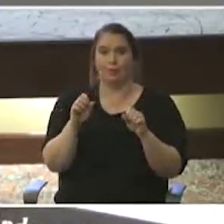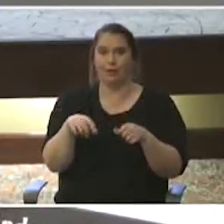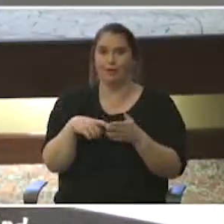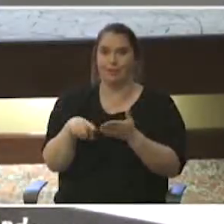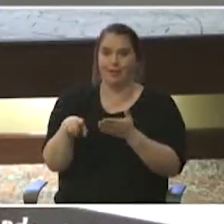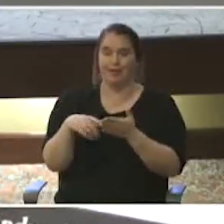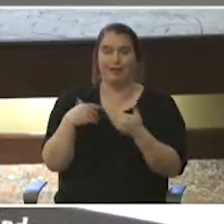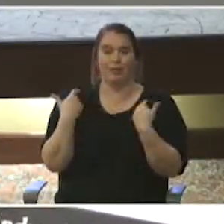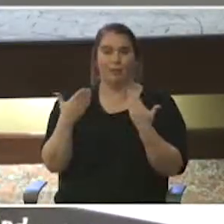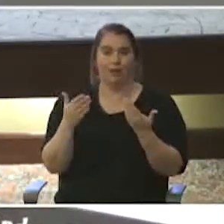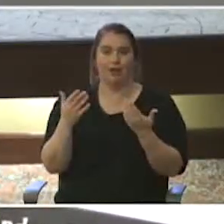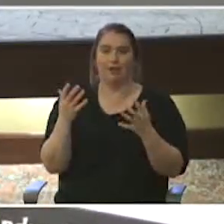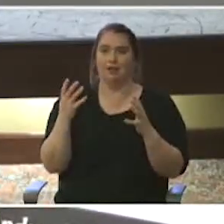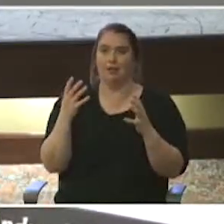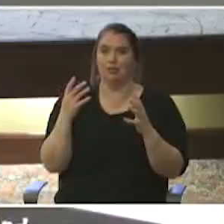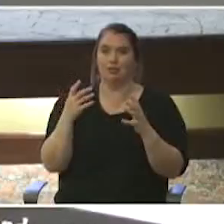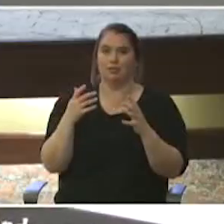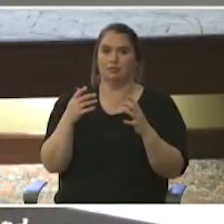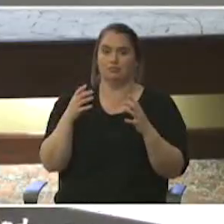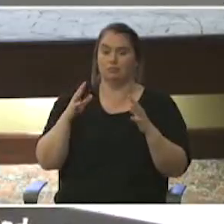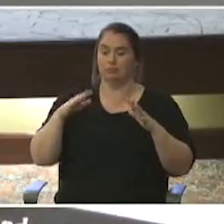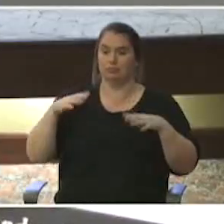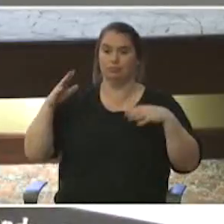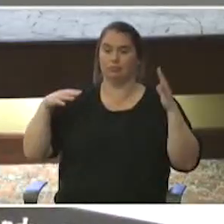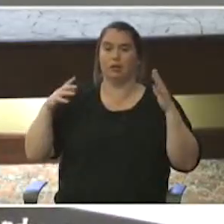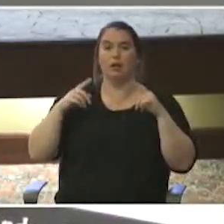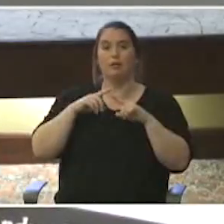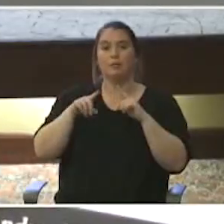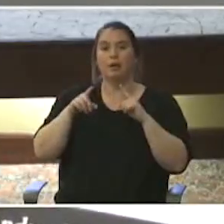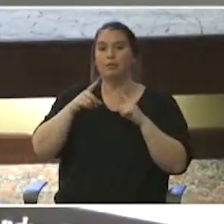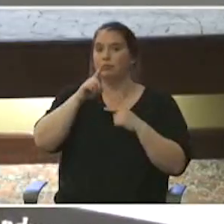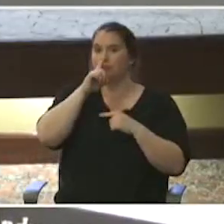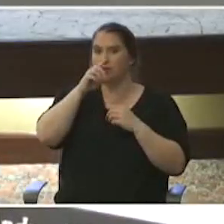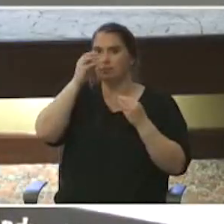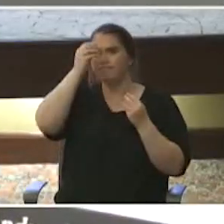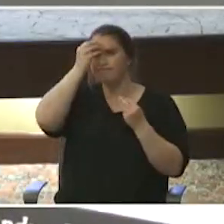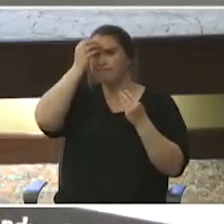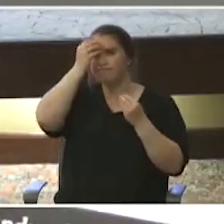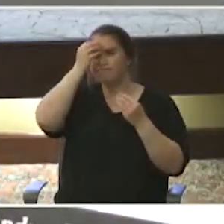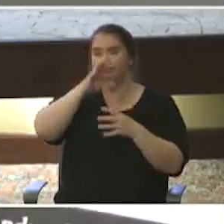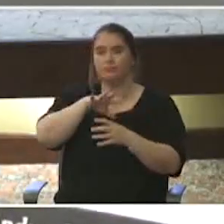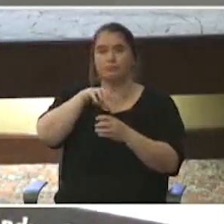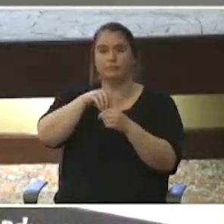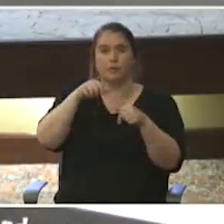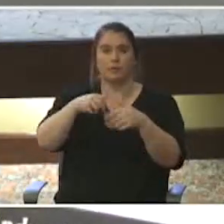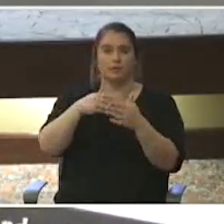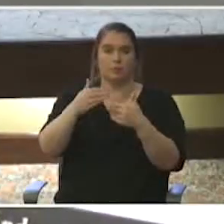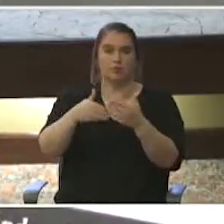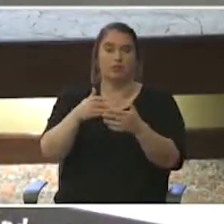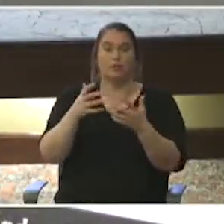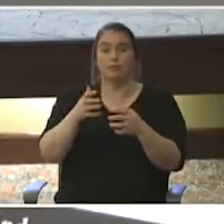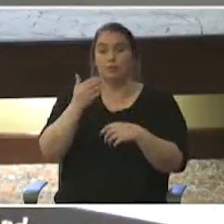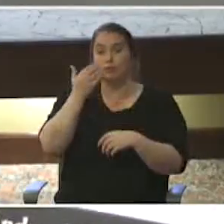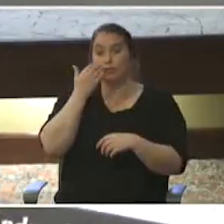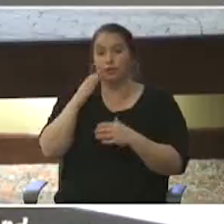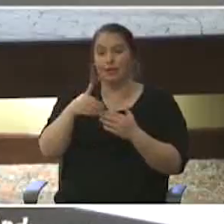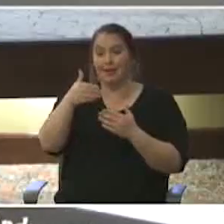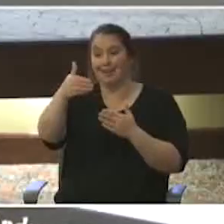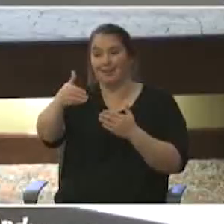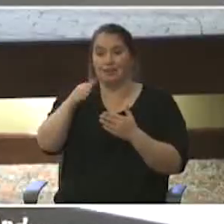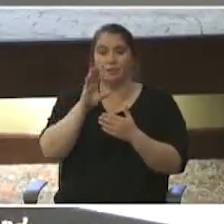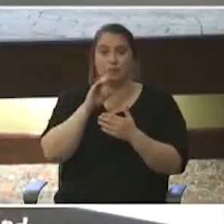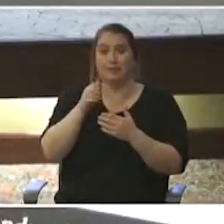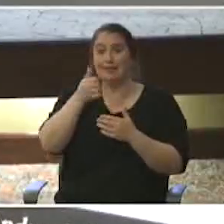go crazy. But the fact that we're being very thoughtful about how this looks and how it looks not only now, but how it looks for the next 10,